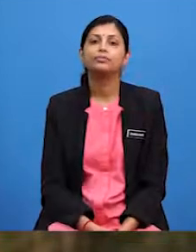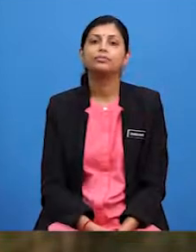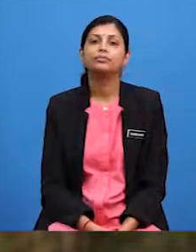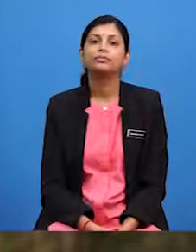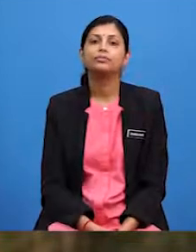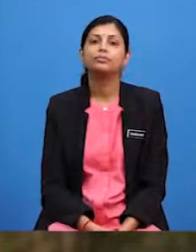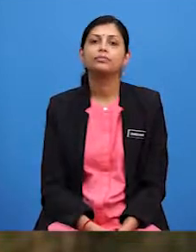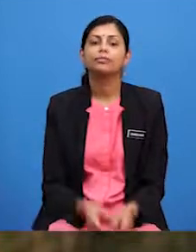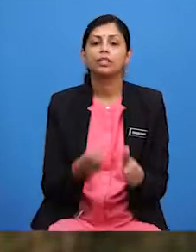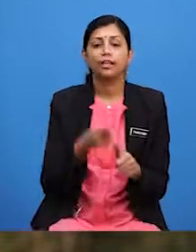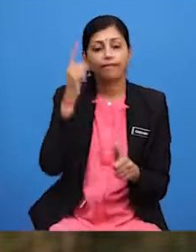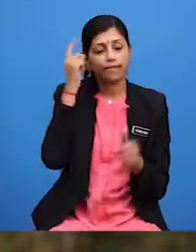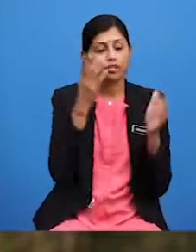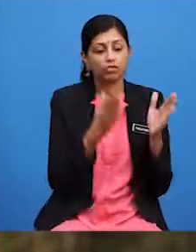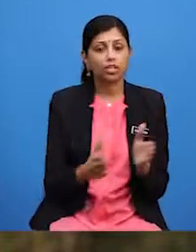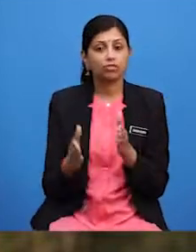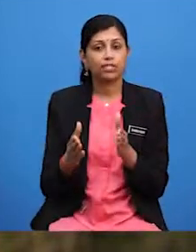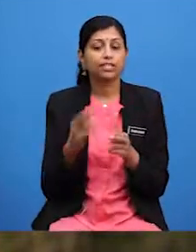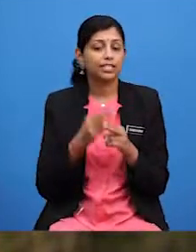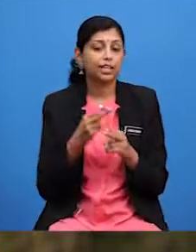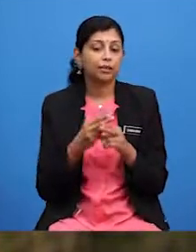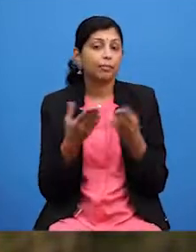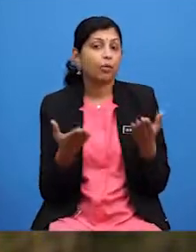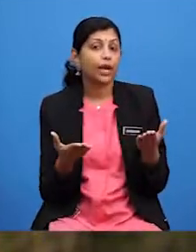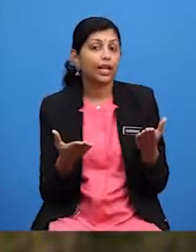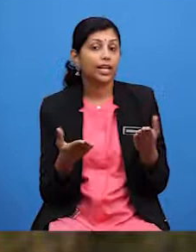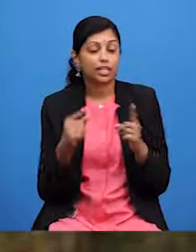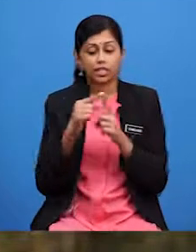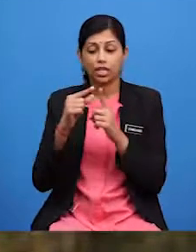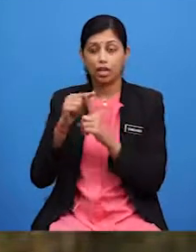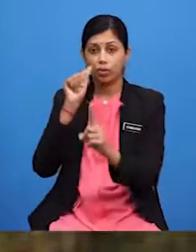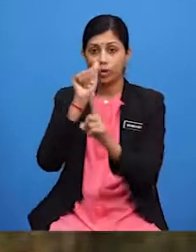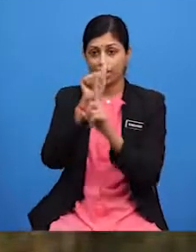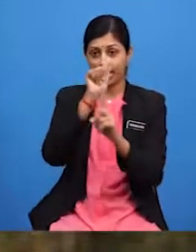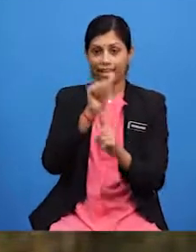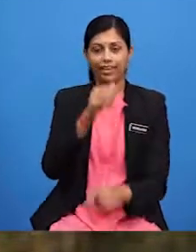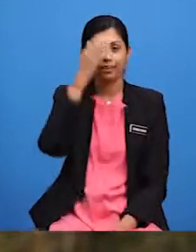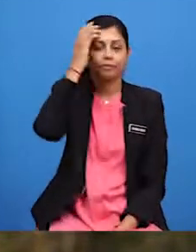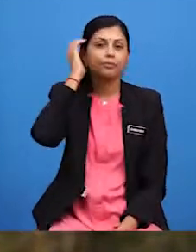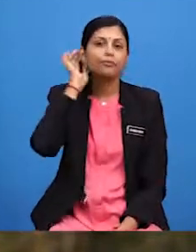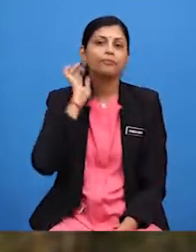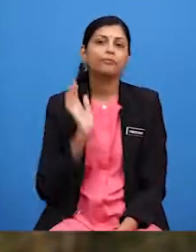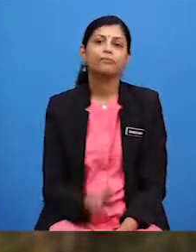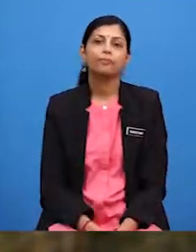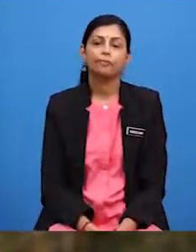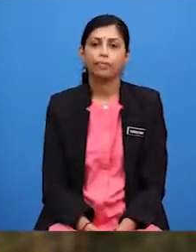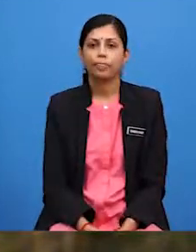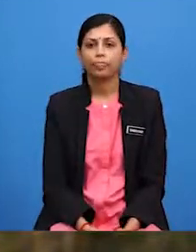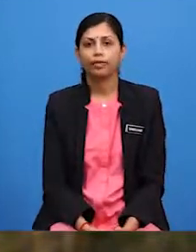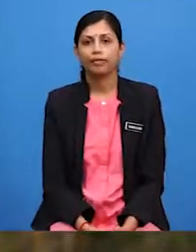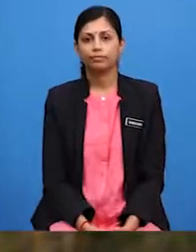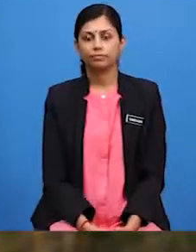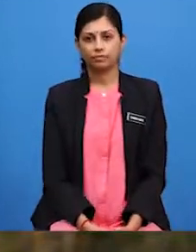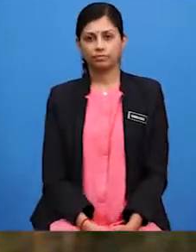The first strategy is known as the word attack strategy. Word attack